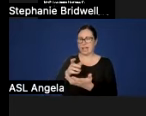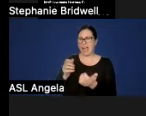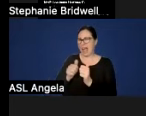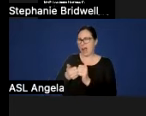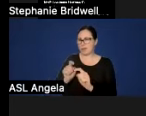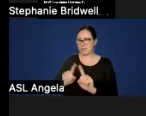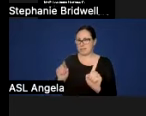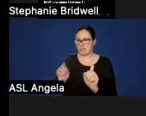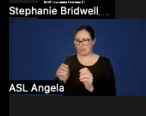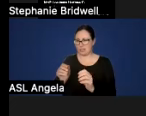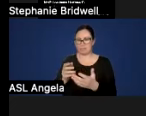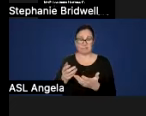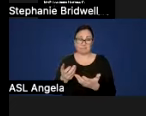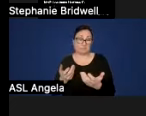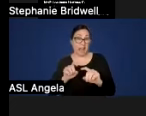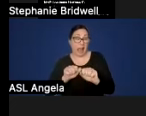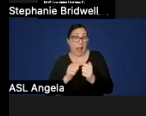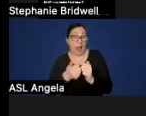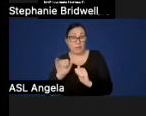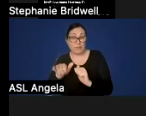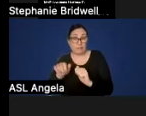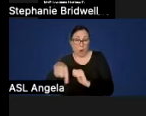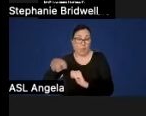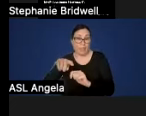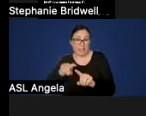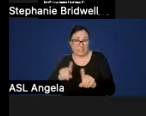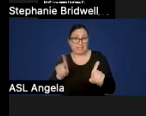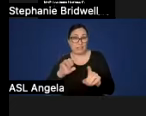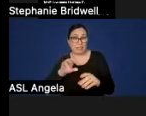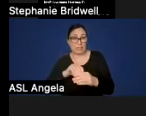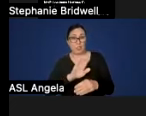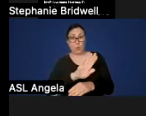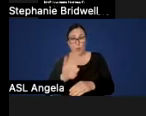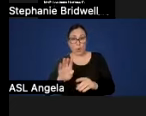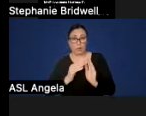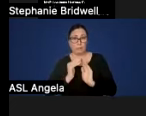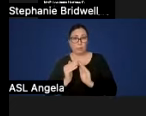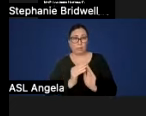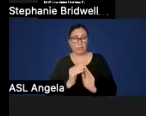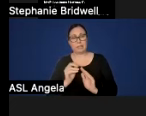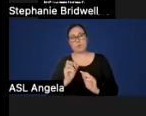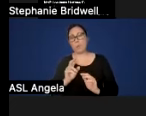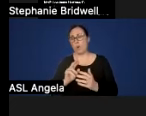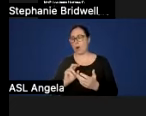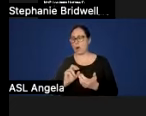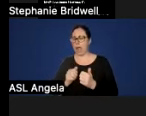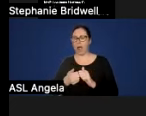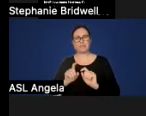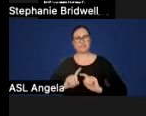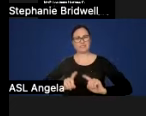look different for those individuals maybe who are working with, tribal